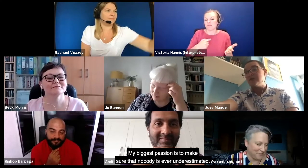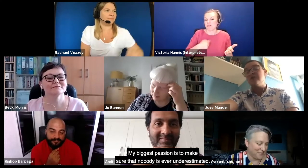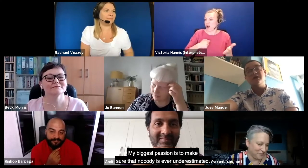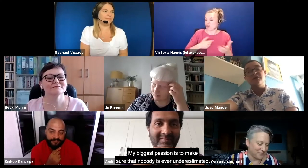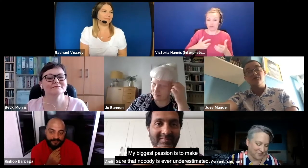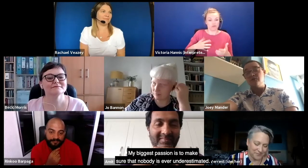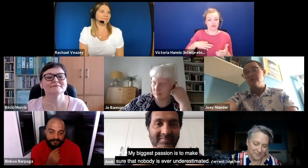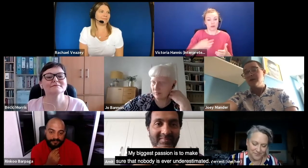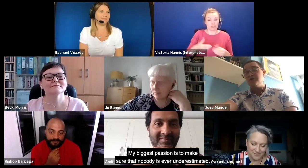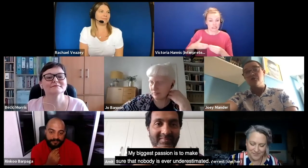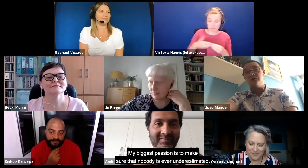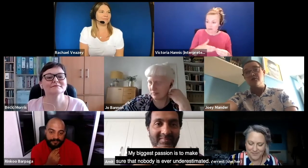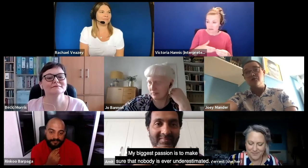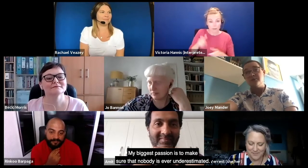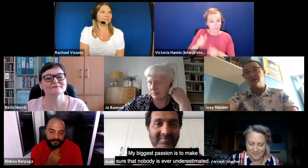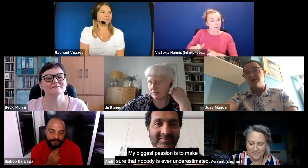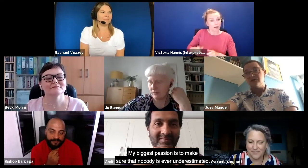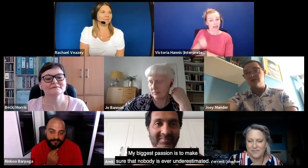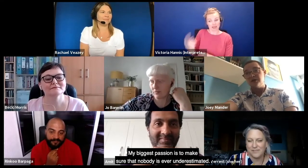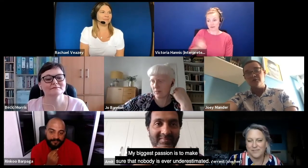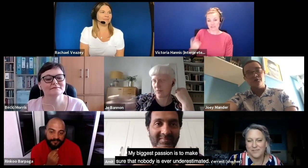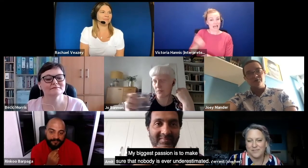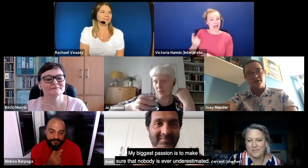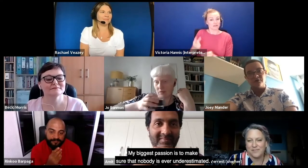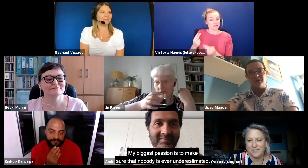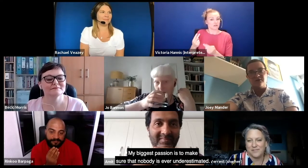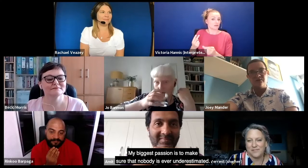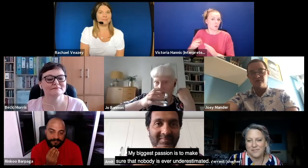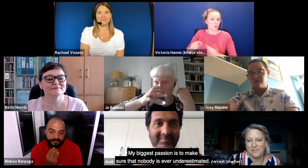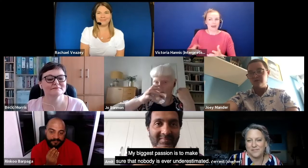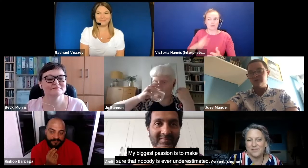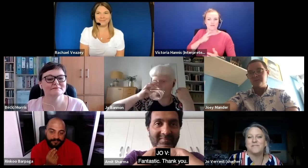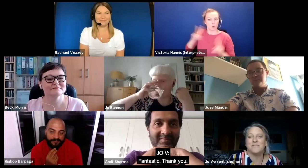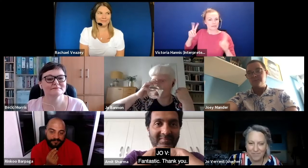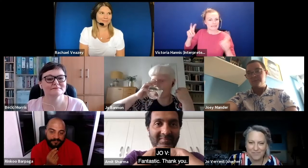biggest passion is to make sure that nobody is ever underestimated.